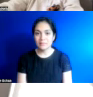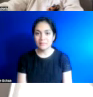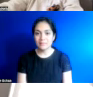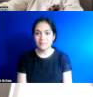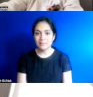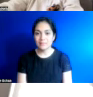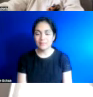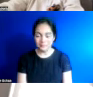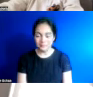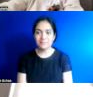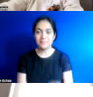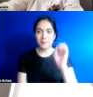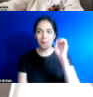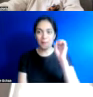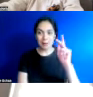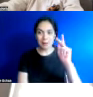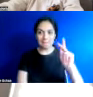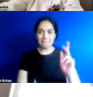Okay. So